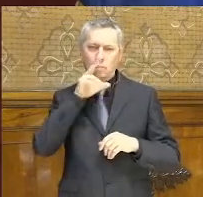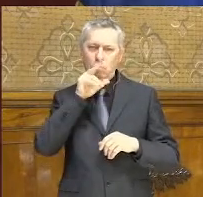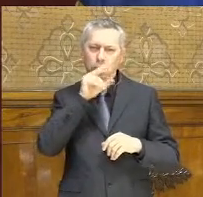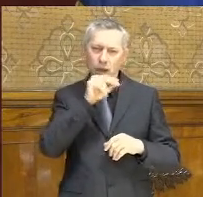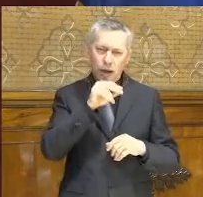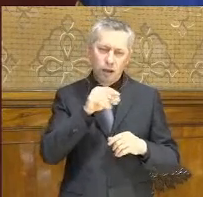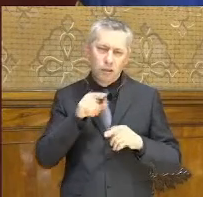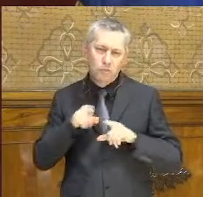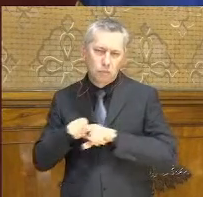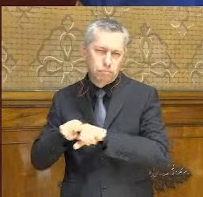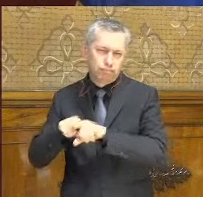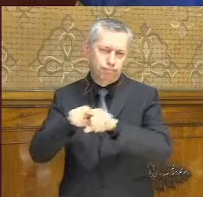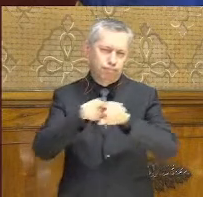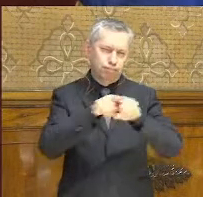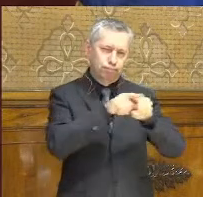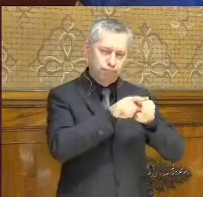speak,